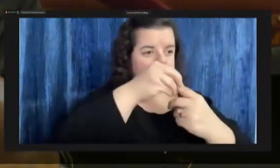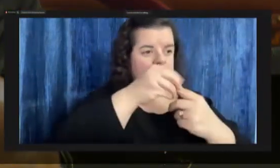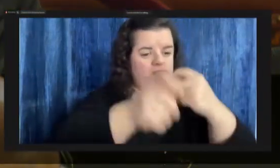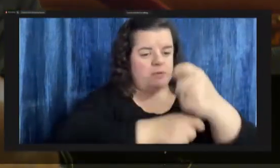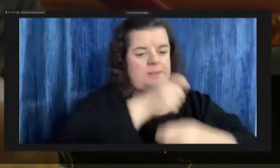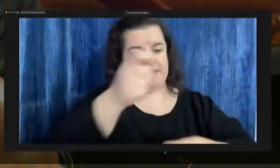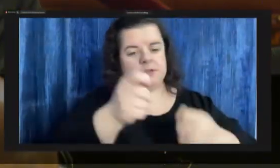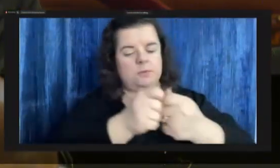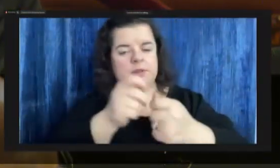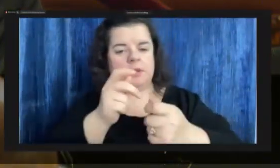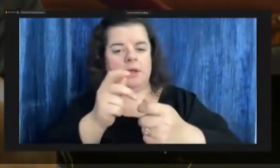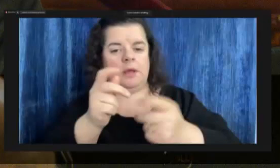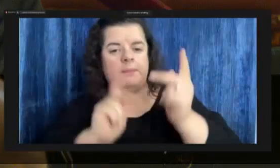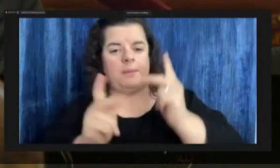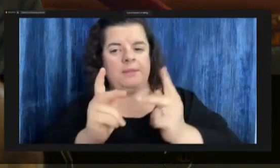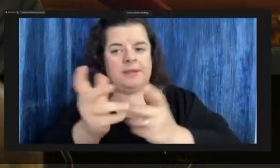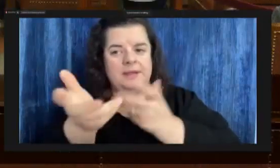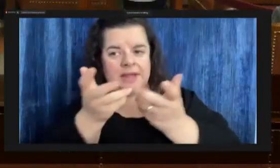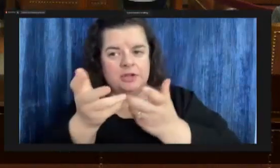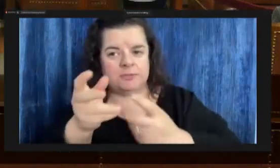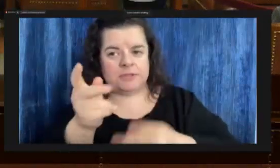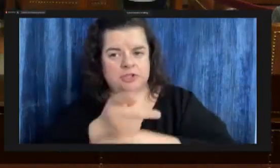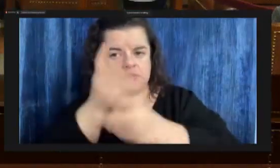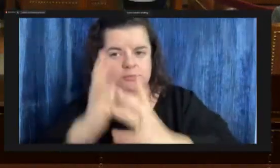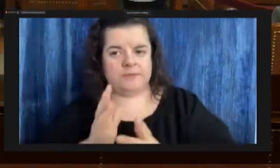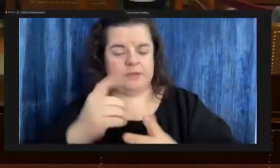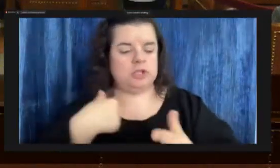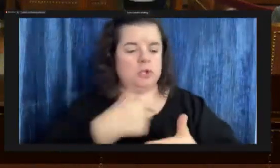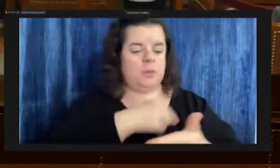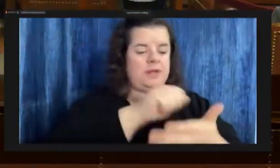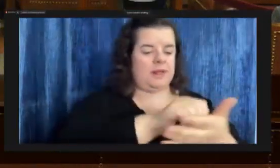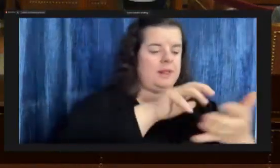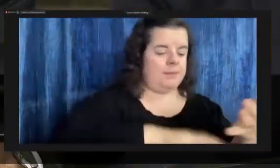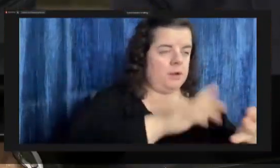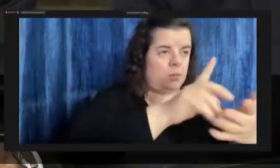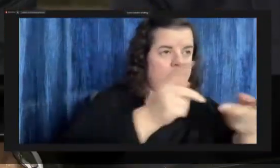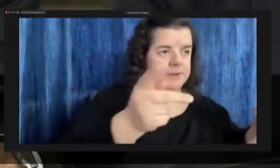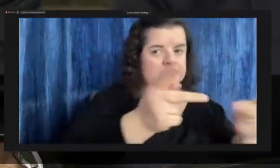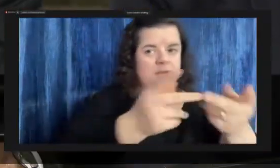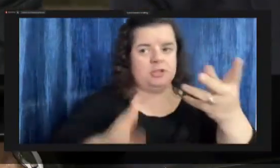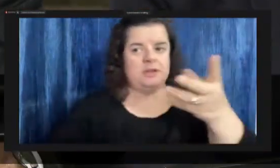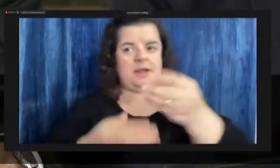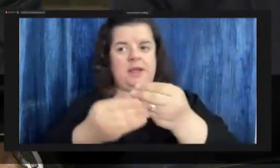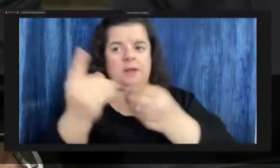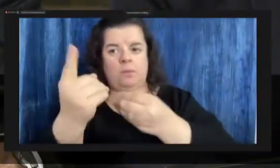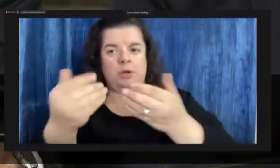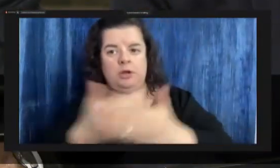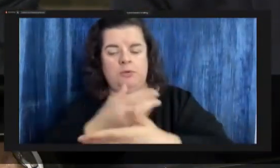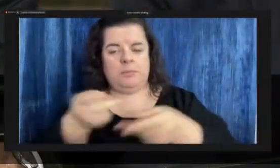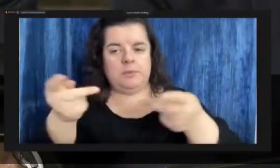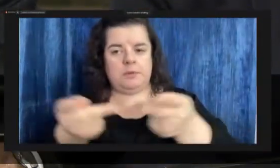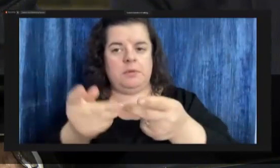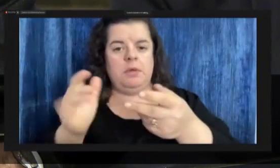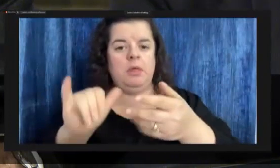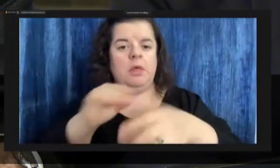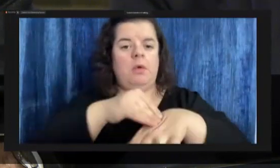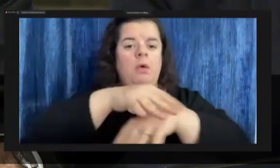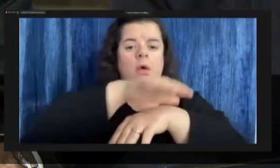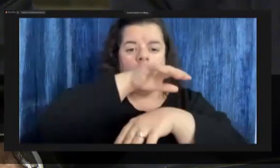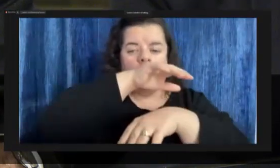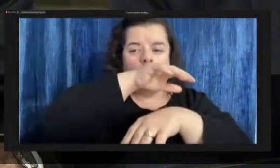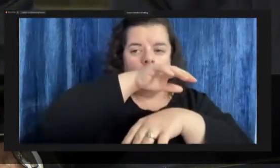public engagement supervisor. So we eliminated a position and added a position, and the total impact to the budget